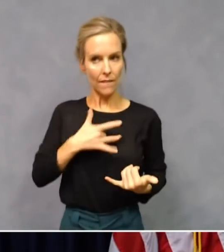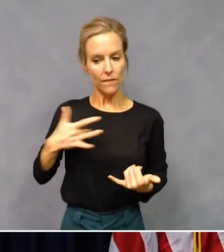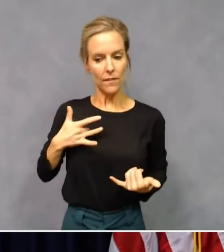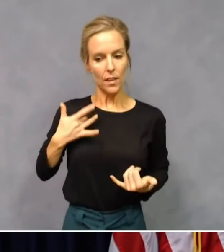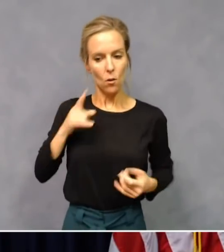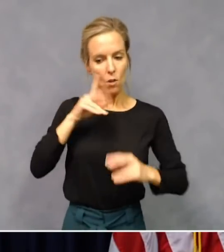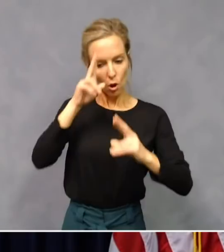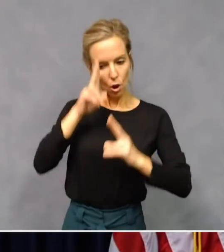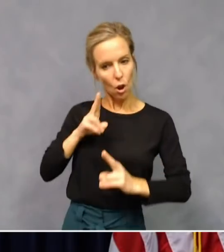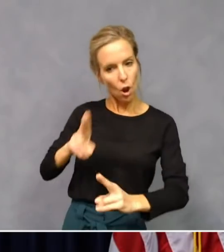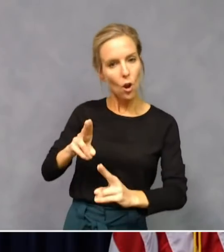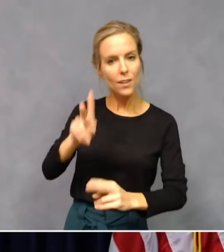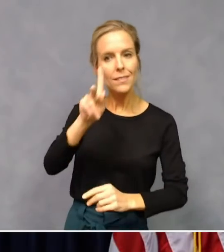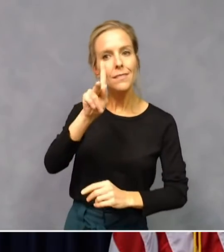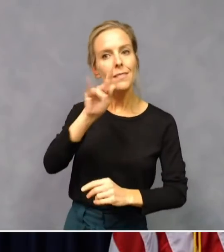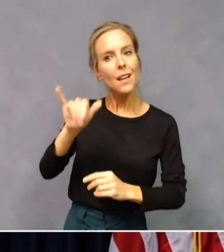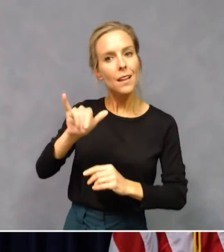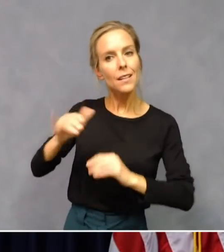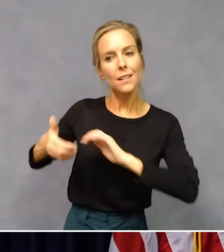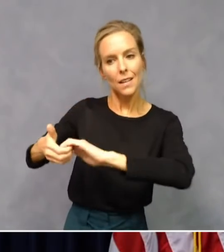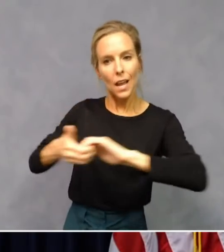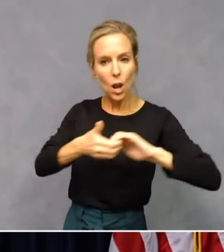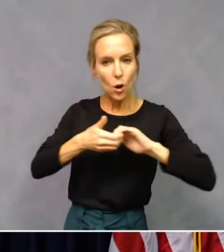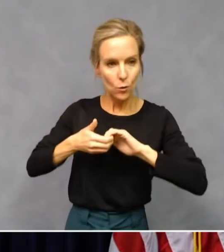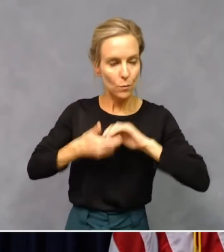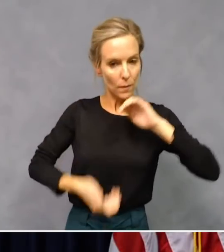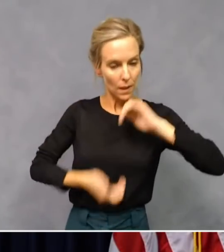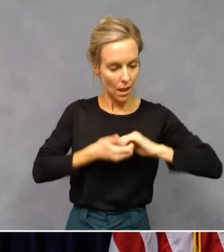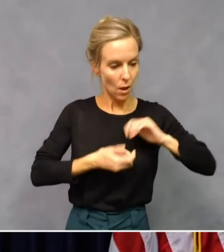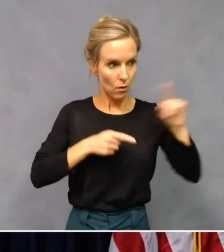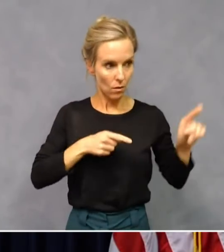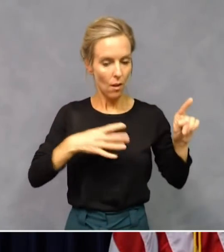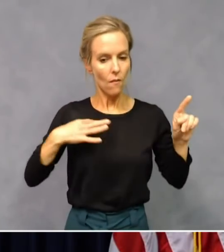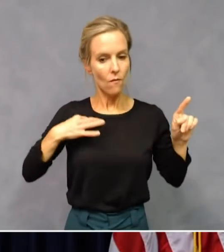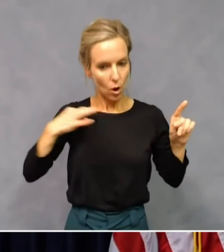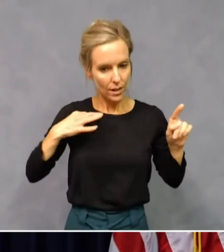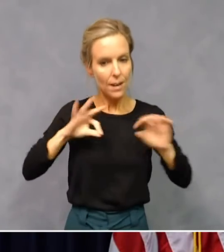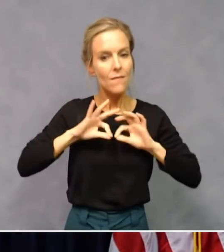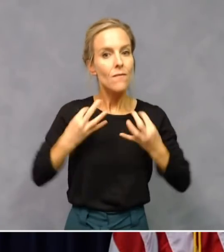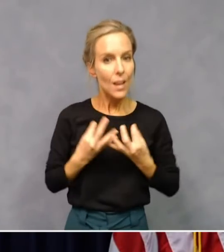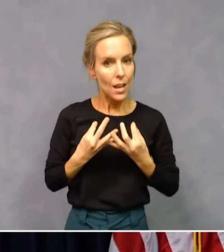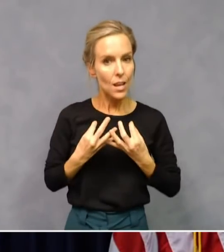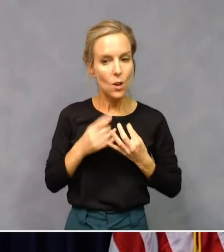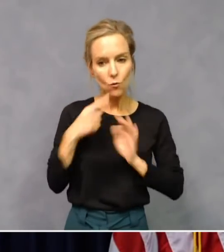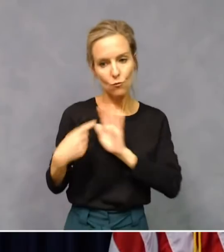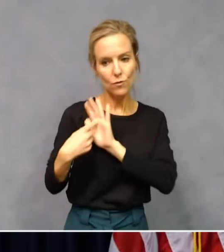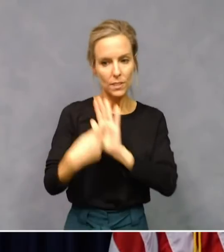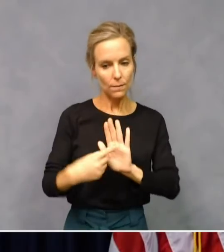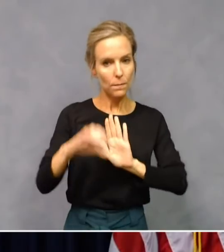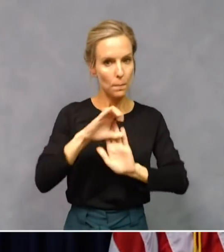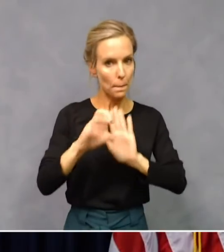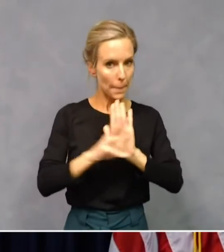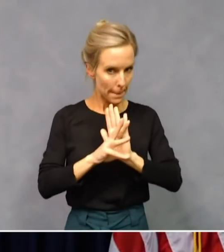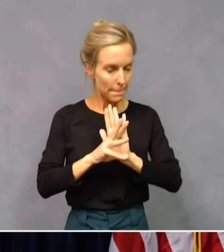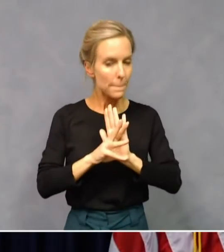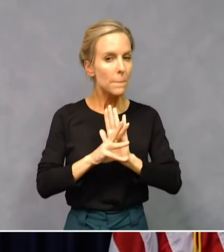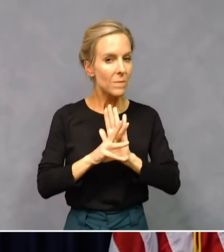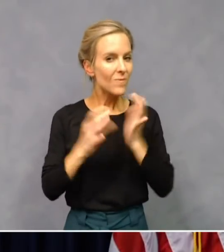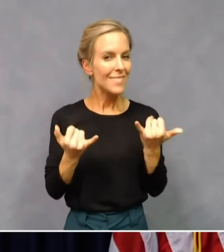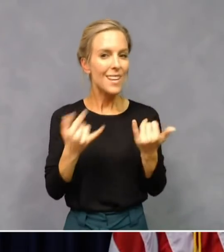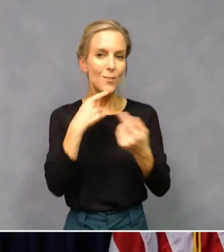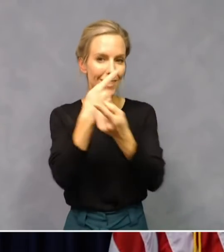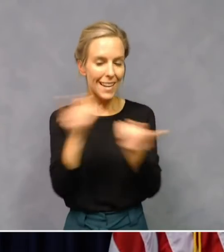Kentuckians collaboratively with our partners, volunteers, and families who represent the Commonwealth. We're happy to announce substantial